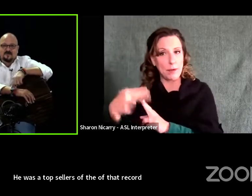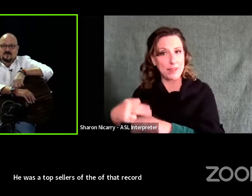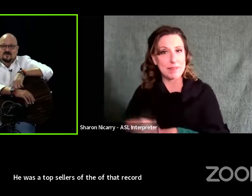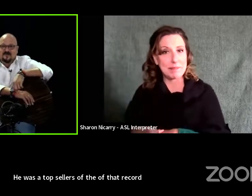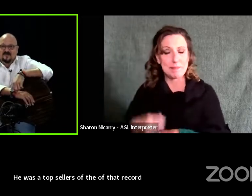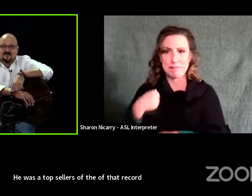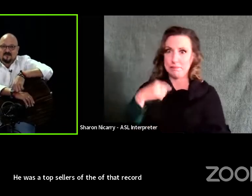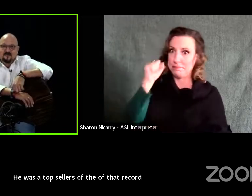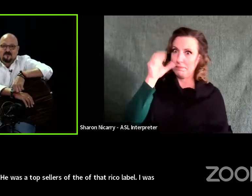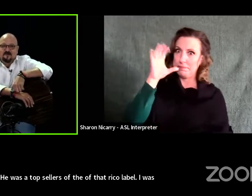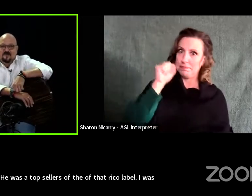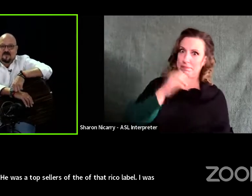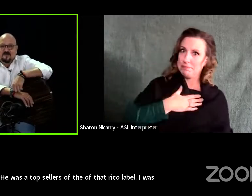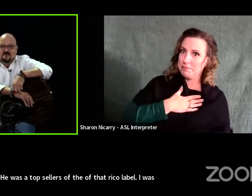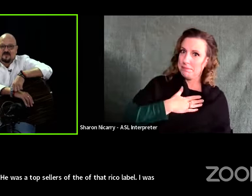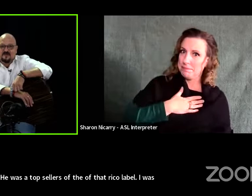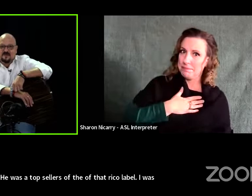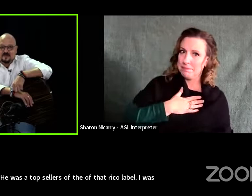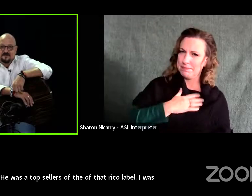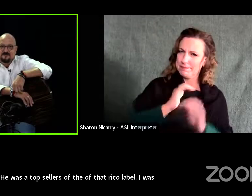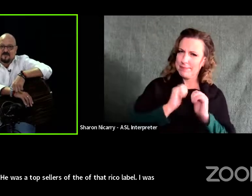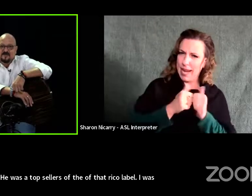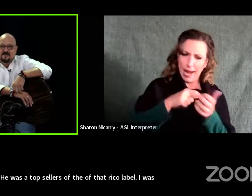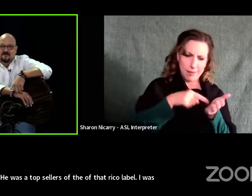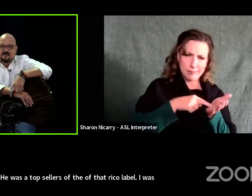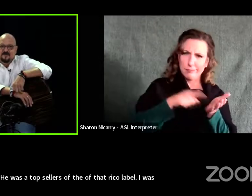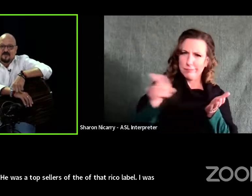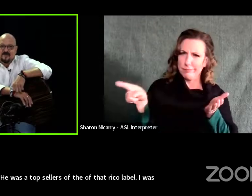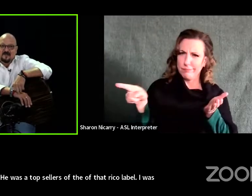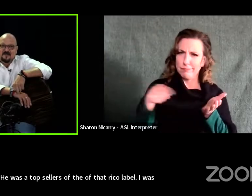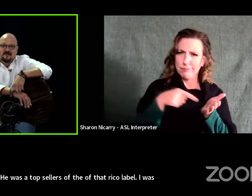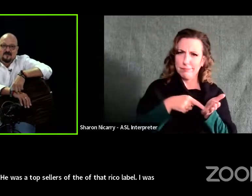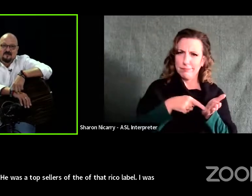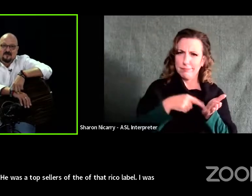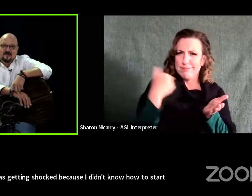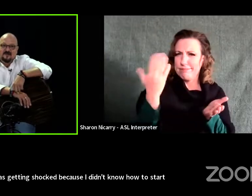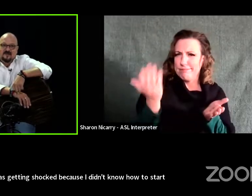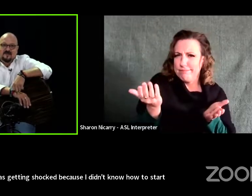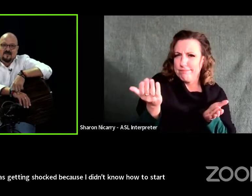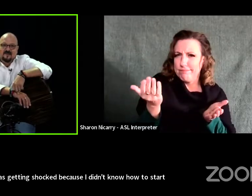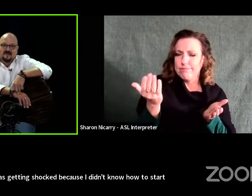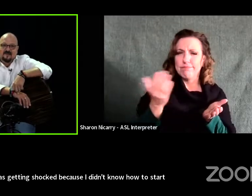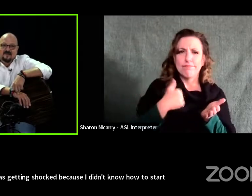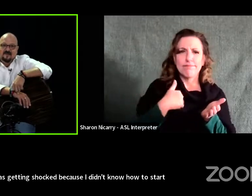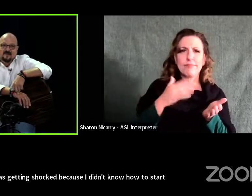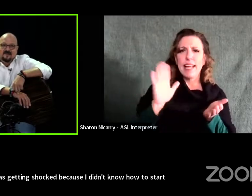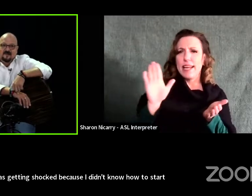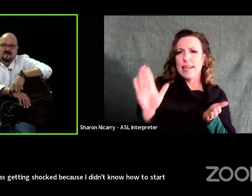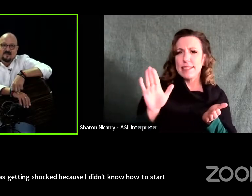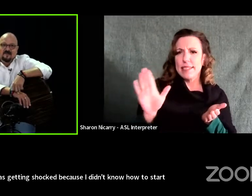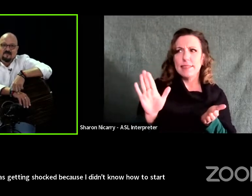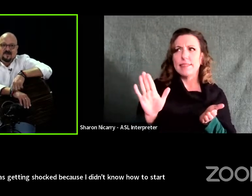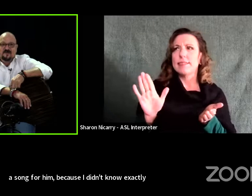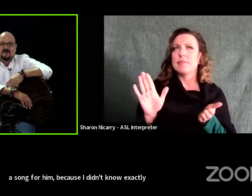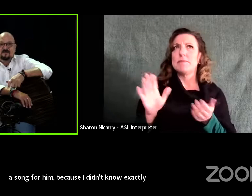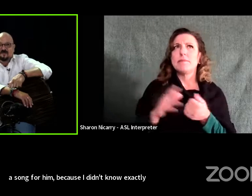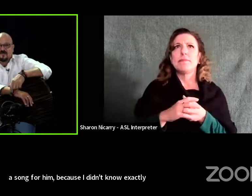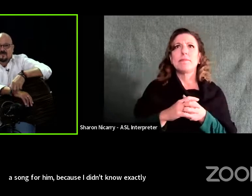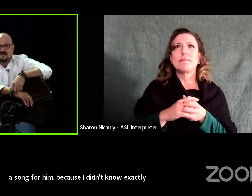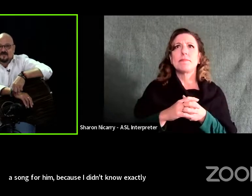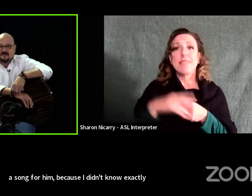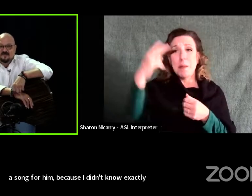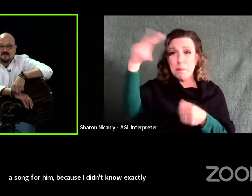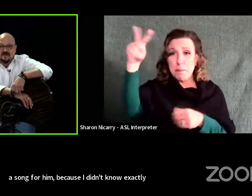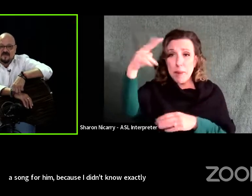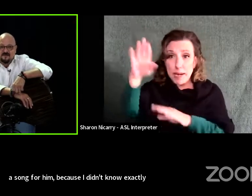shocked because I didn't know how to start a song for him, because I didn't know exactly even the Mexican